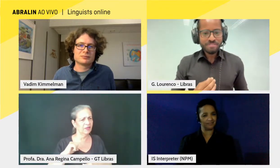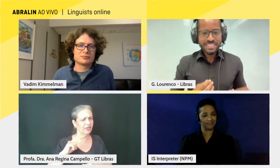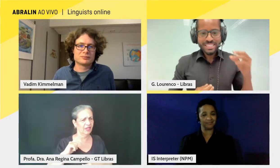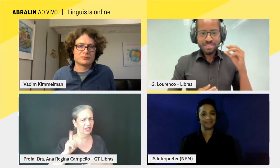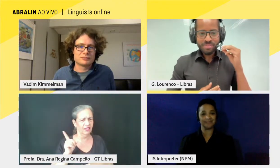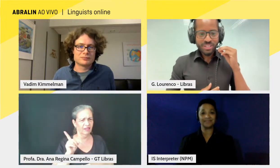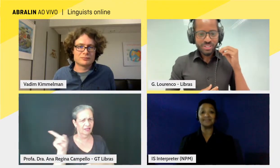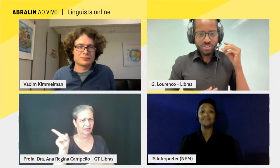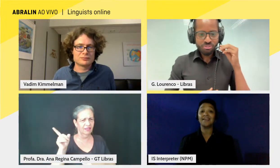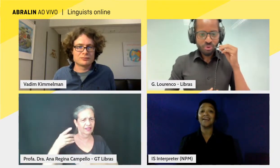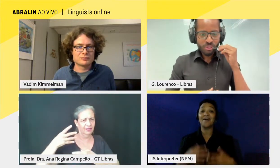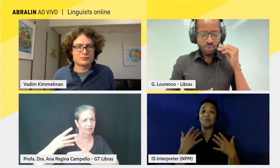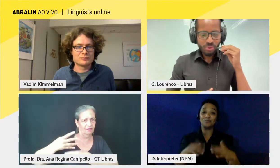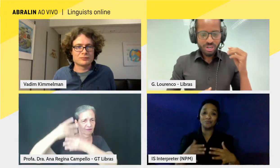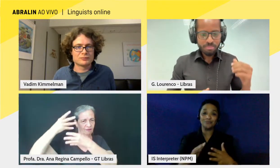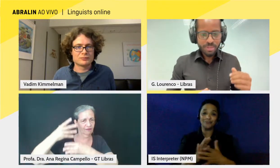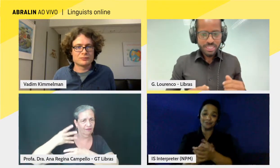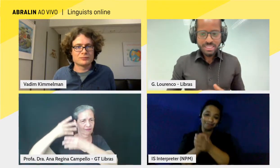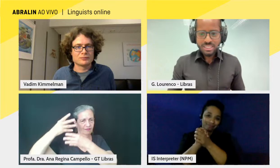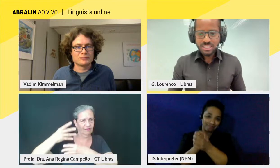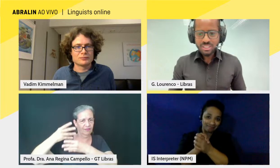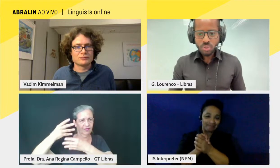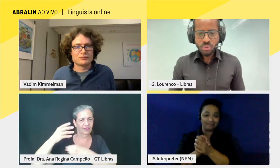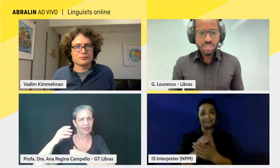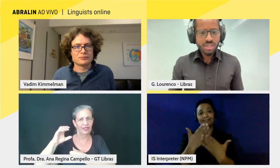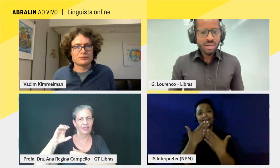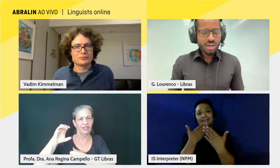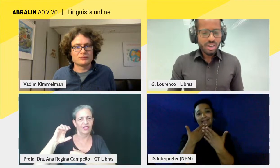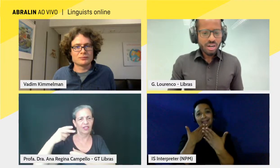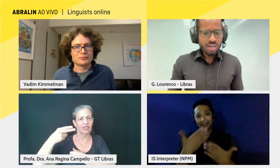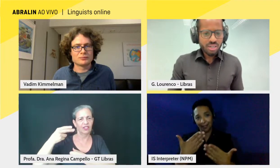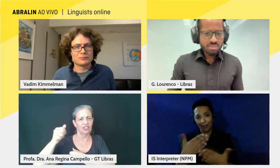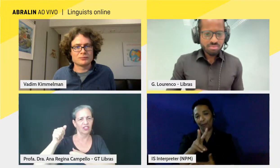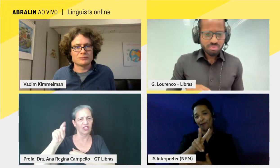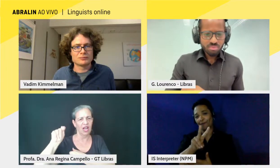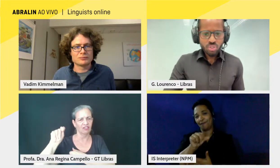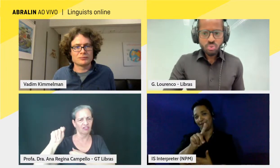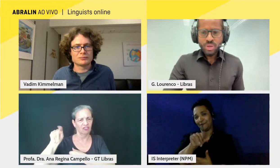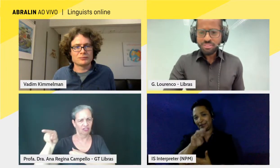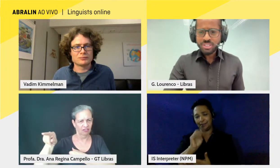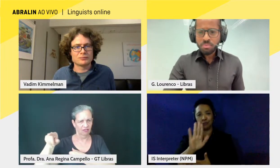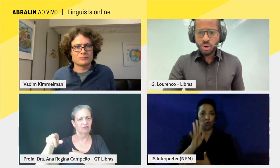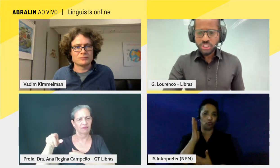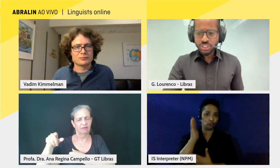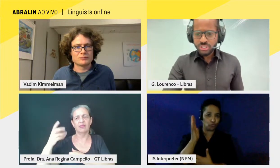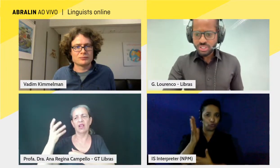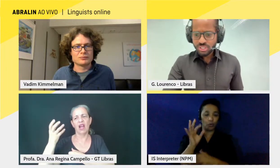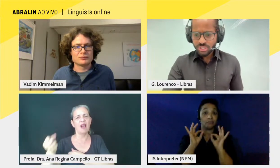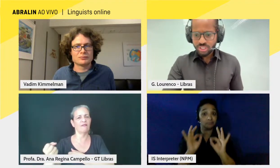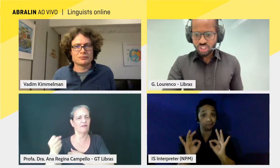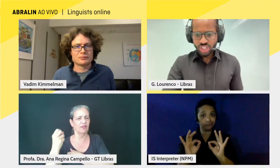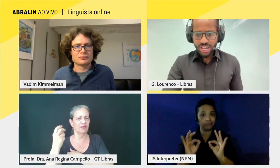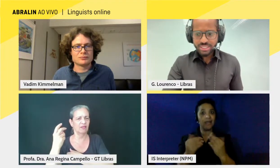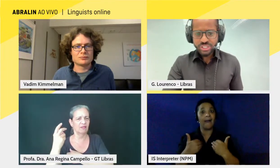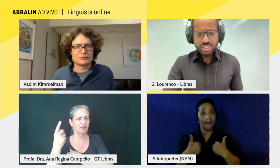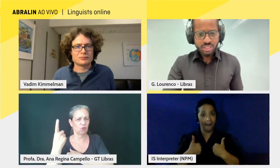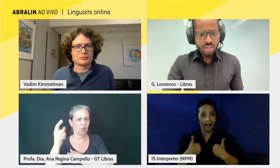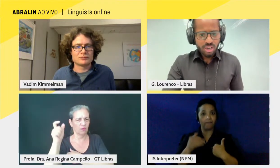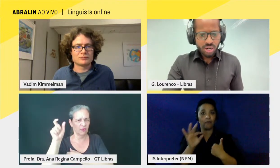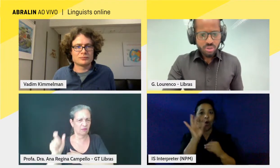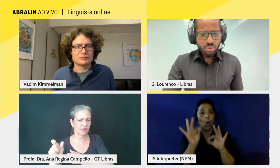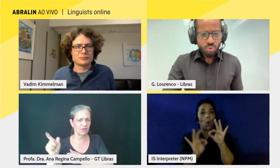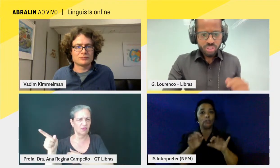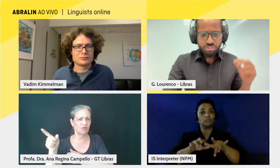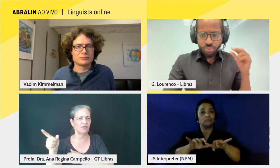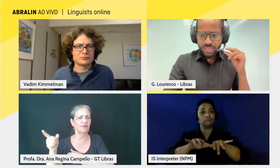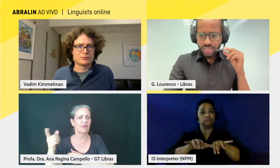Congratulations, Vadim. Thank you for your amazing talk. Uh, we have some questions in the chat.